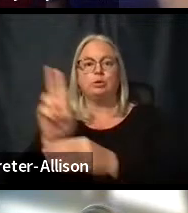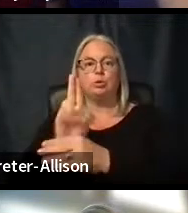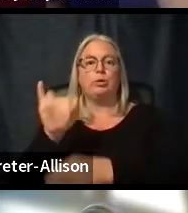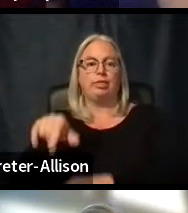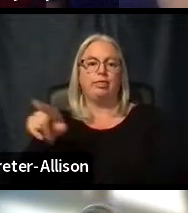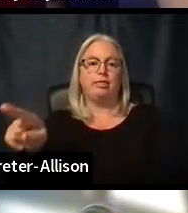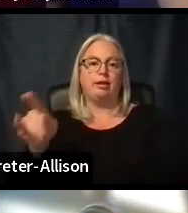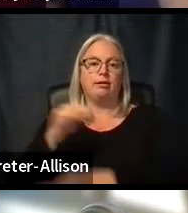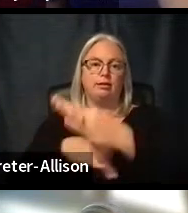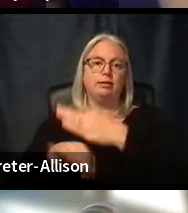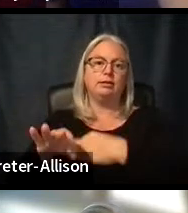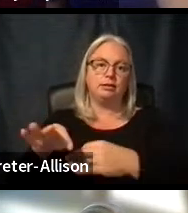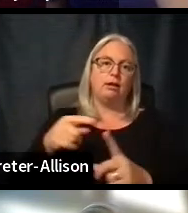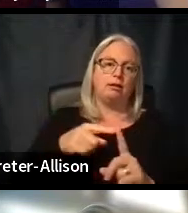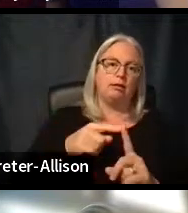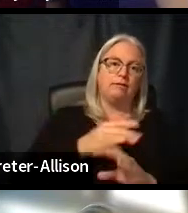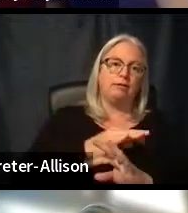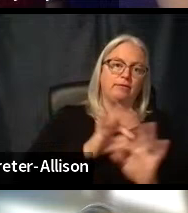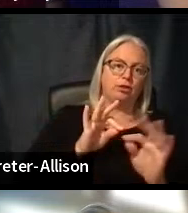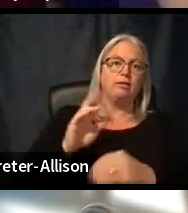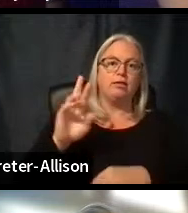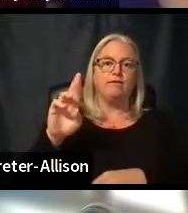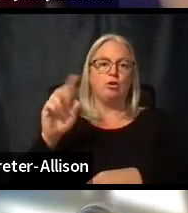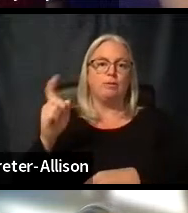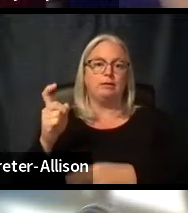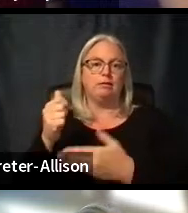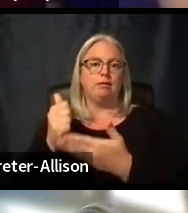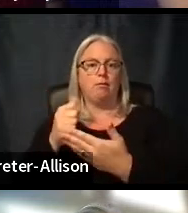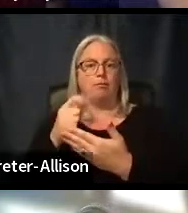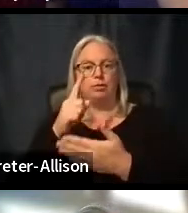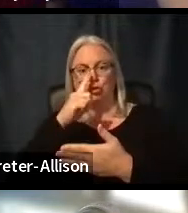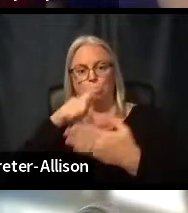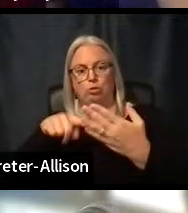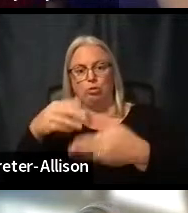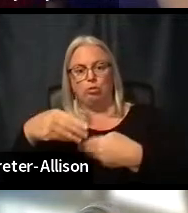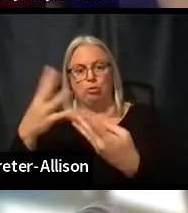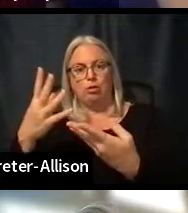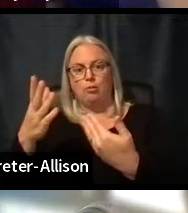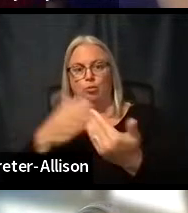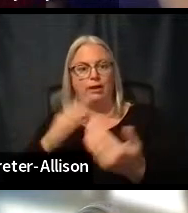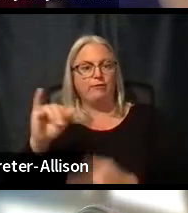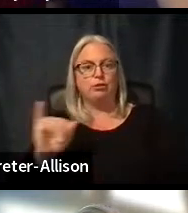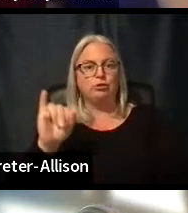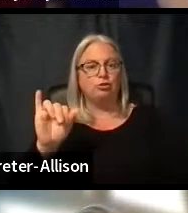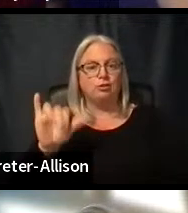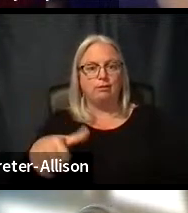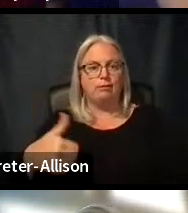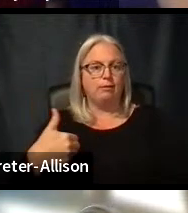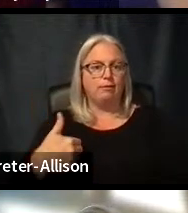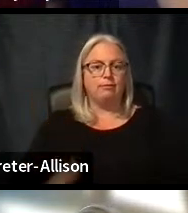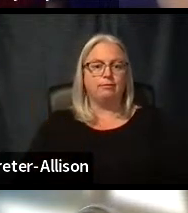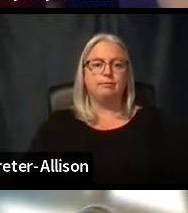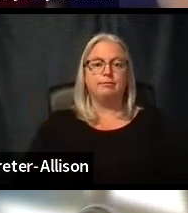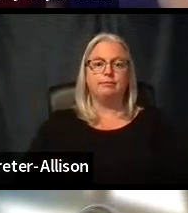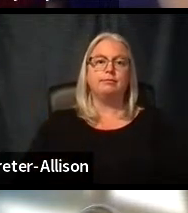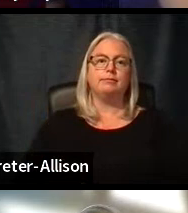that instead. And the pharmacy can usually help look up whatever insurance that is.